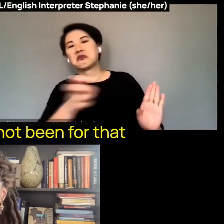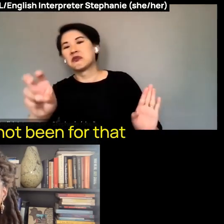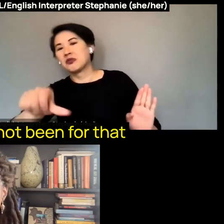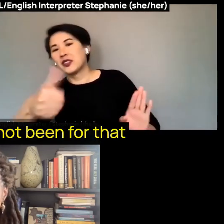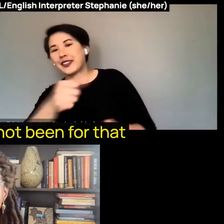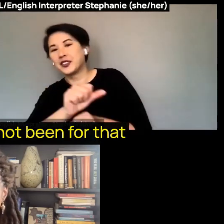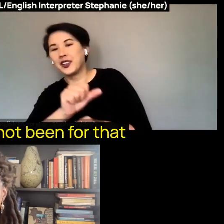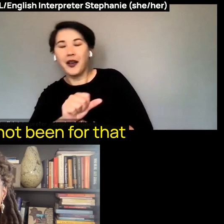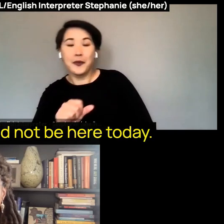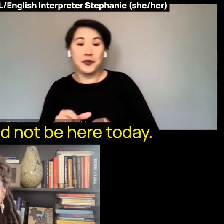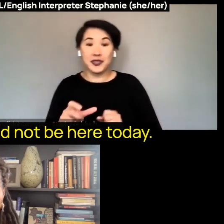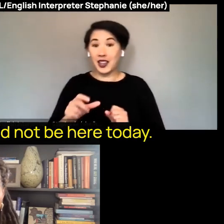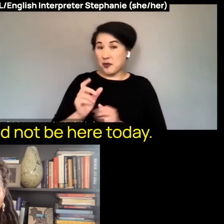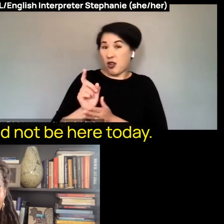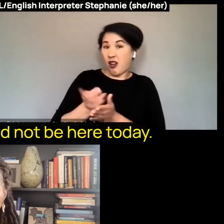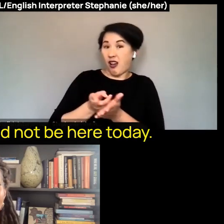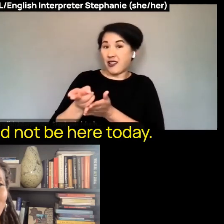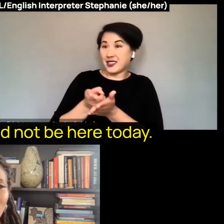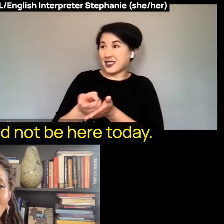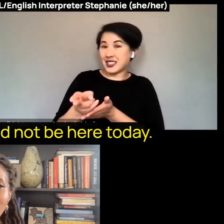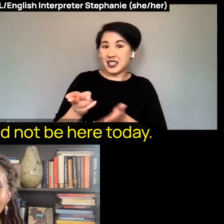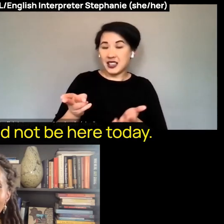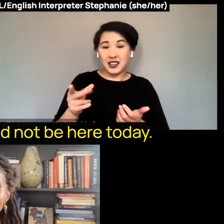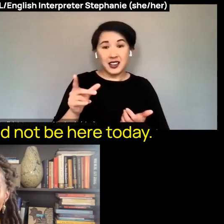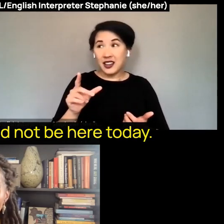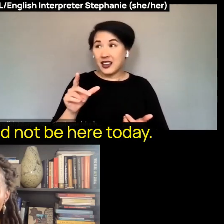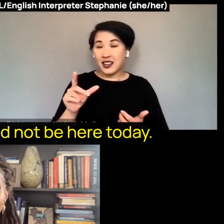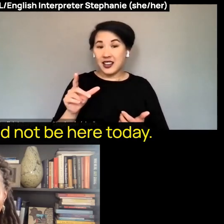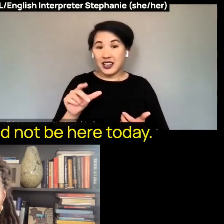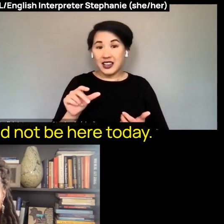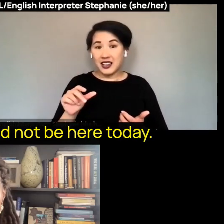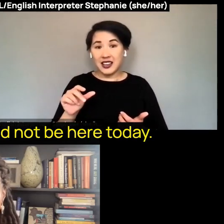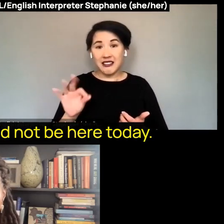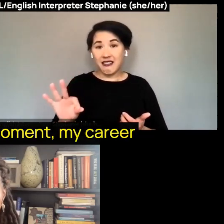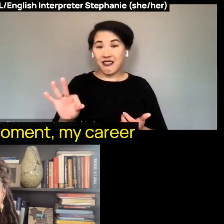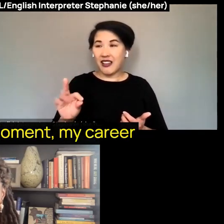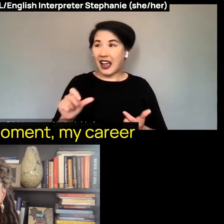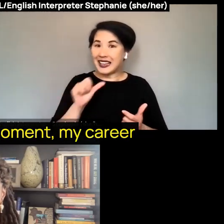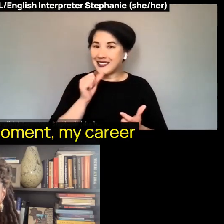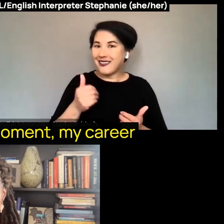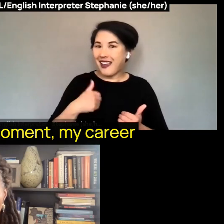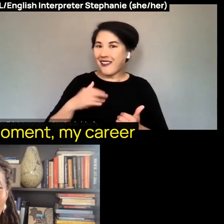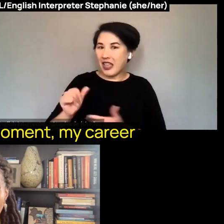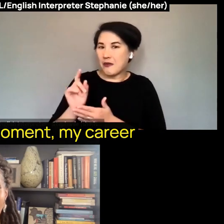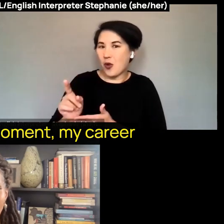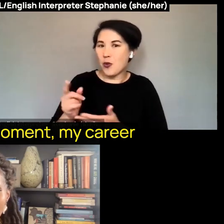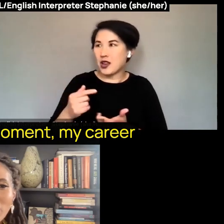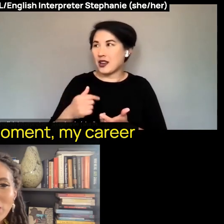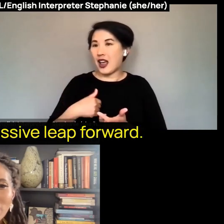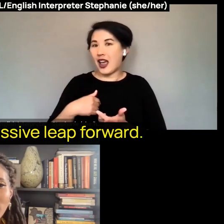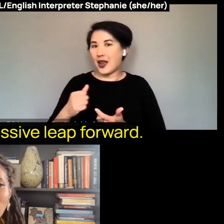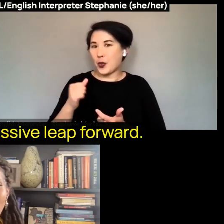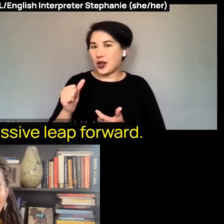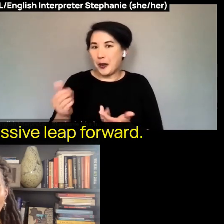not been for that moment, I probably would not be here today. You know, after that moment, my